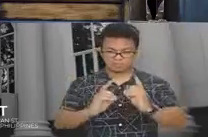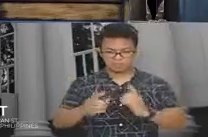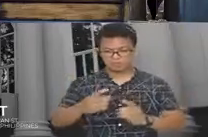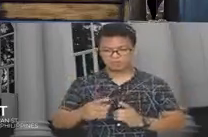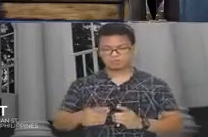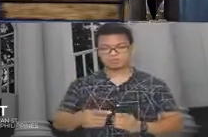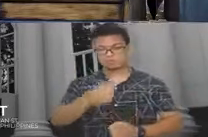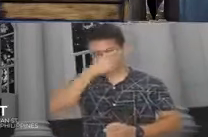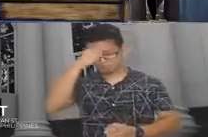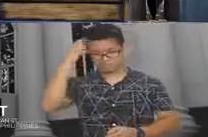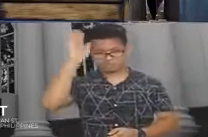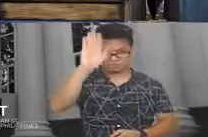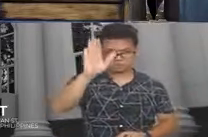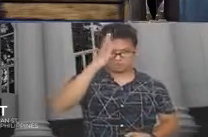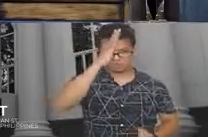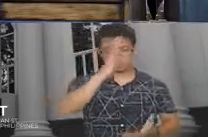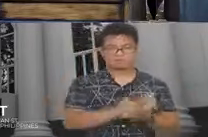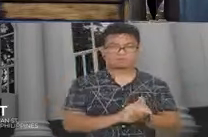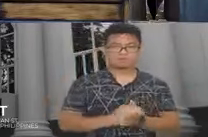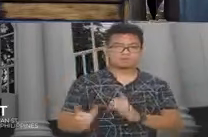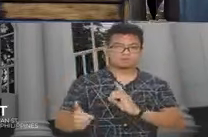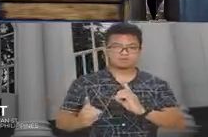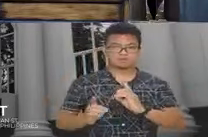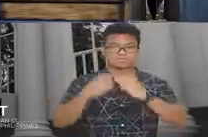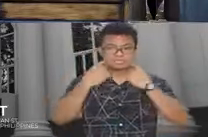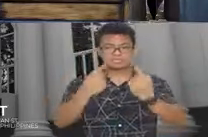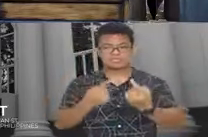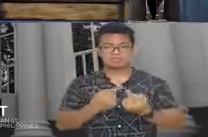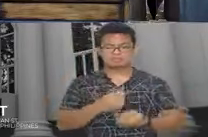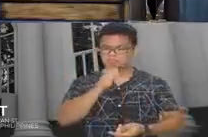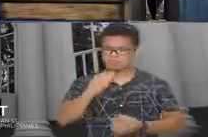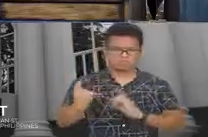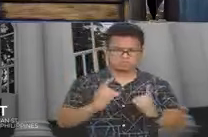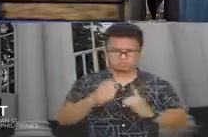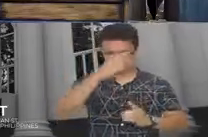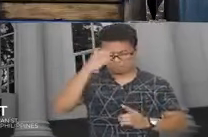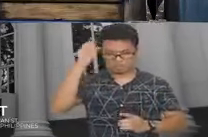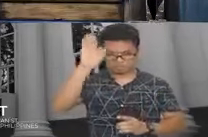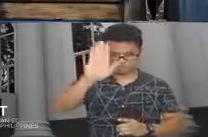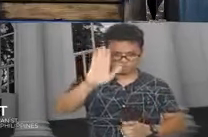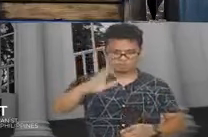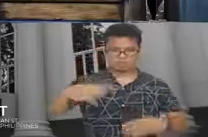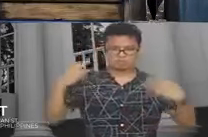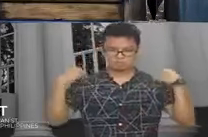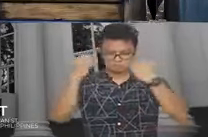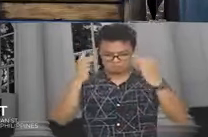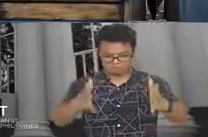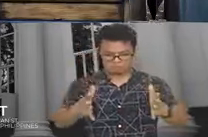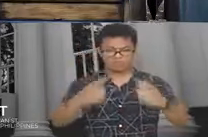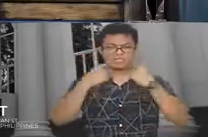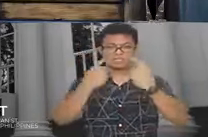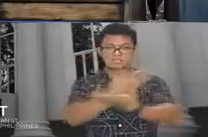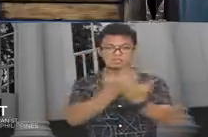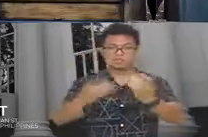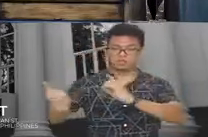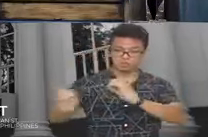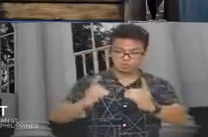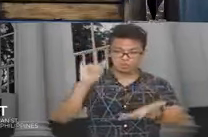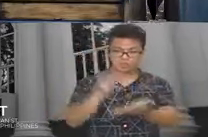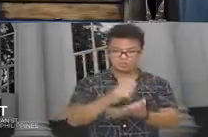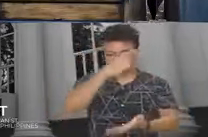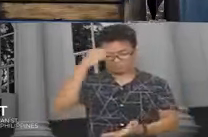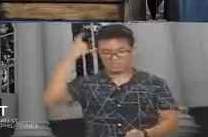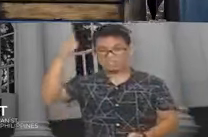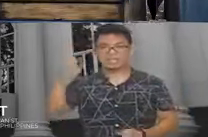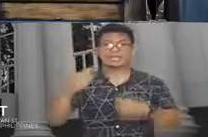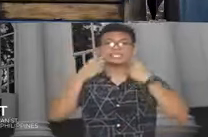Don't do it because your husband told you. Don't do it because your boss told you. Do it